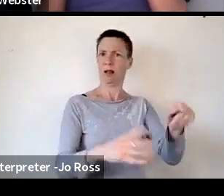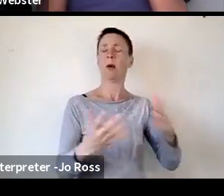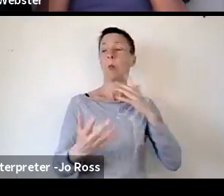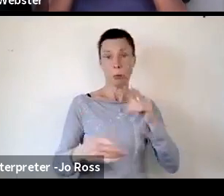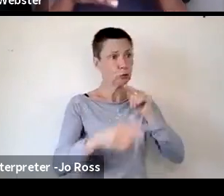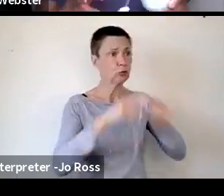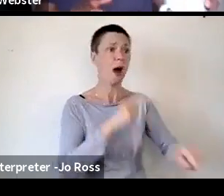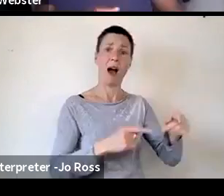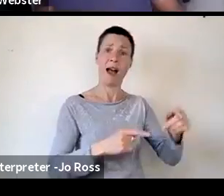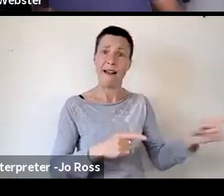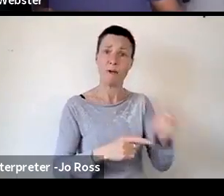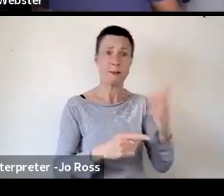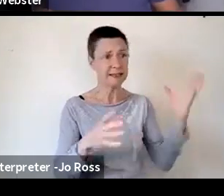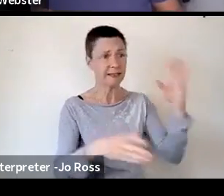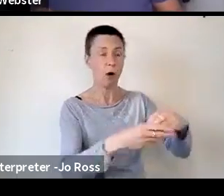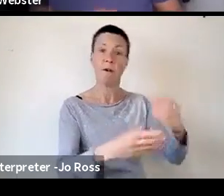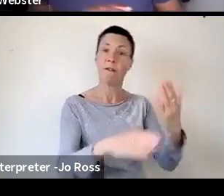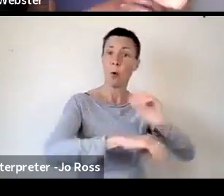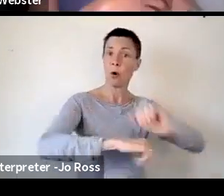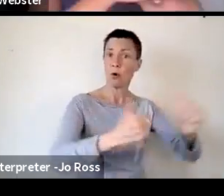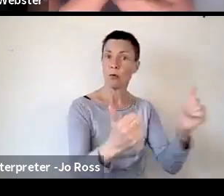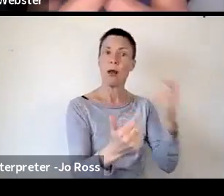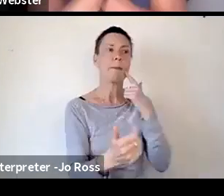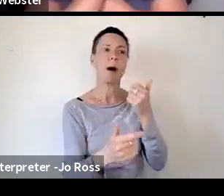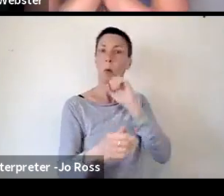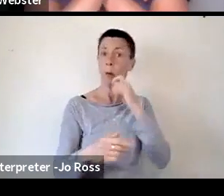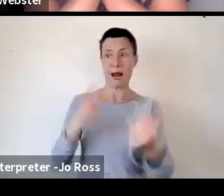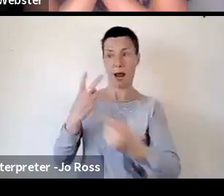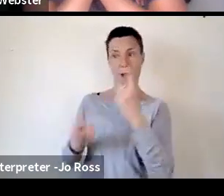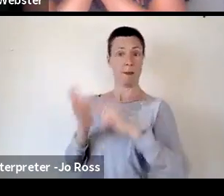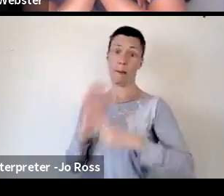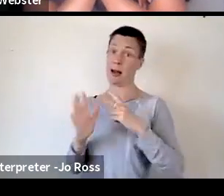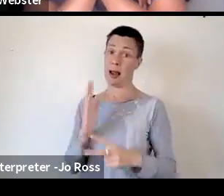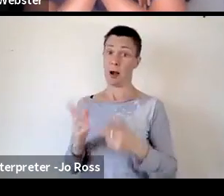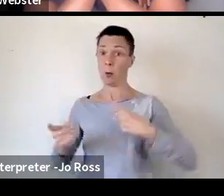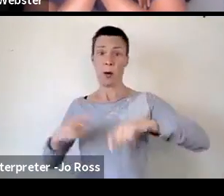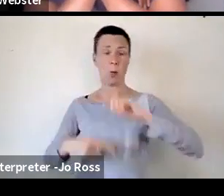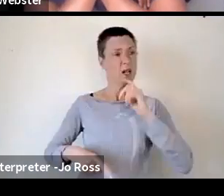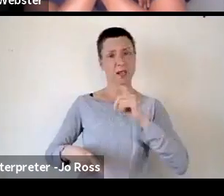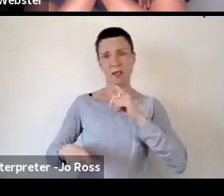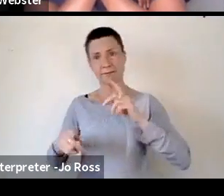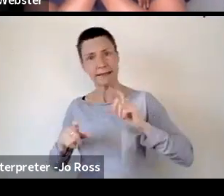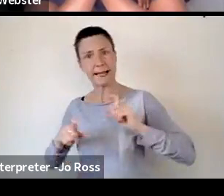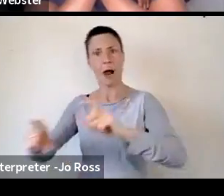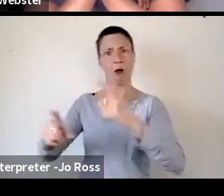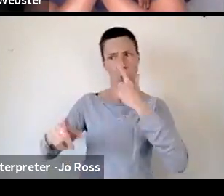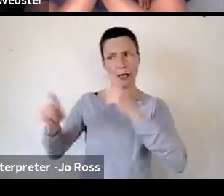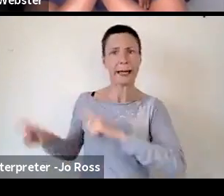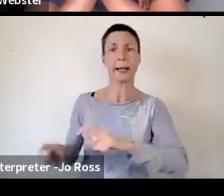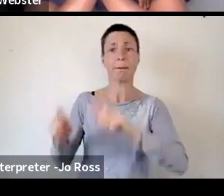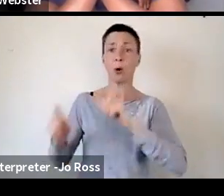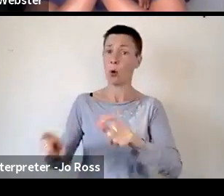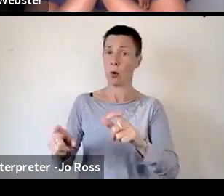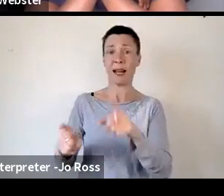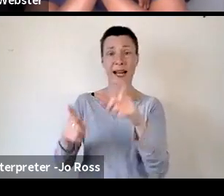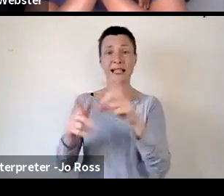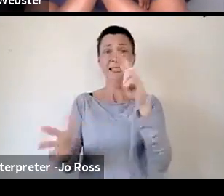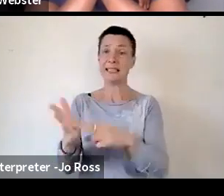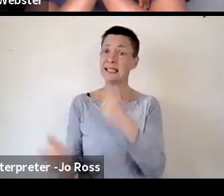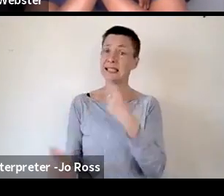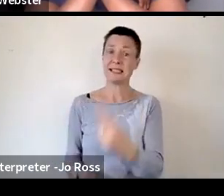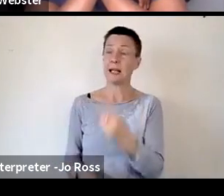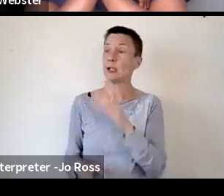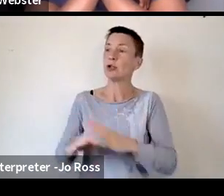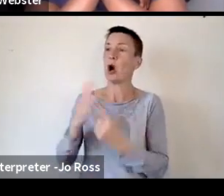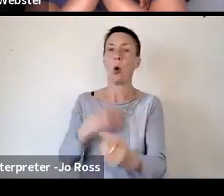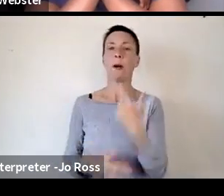everyone's there. And if it works, great. But there's always going to be another plan, and we'll regroup and we'll keep going, because we have to. And as Dean said, it's not just about, you